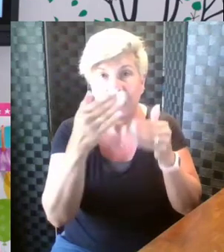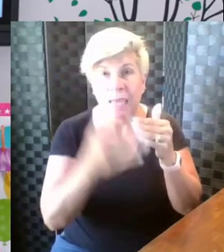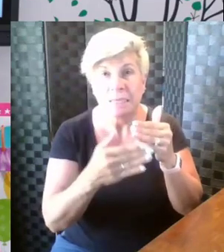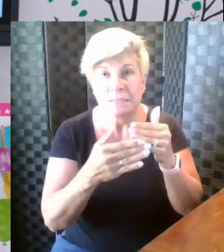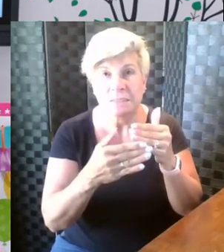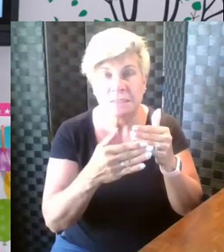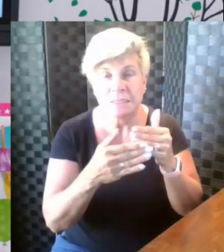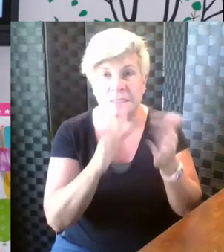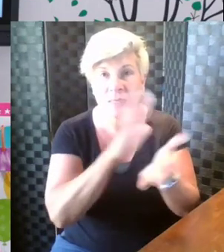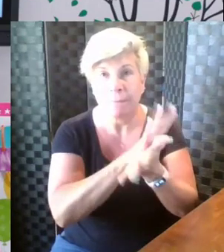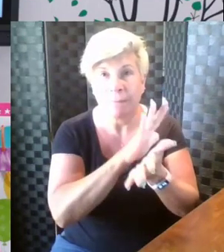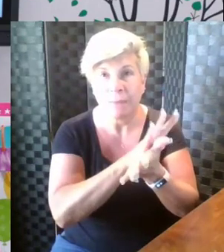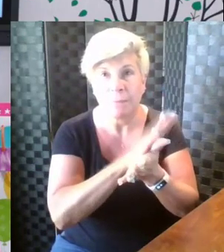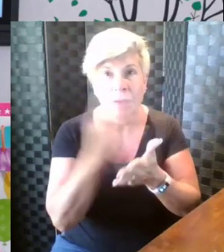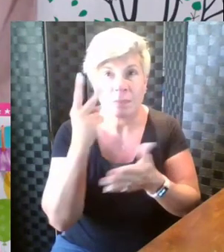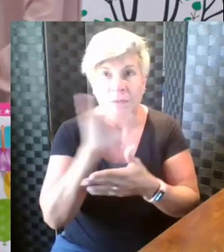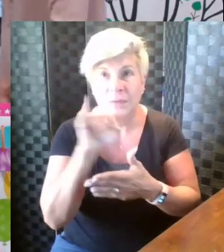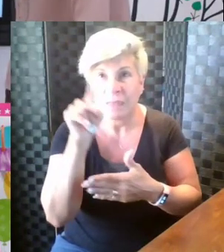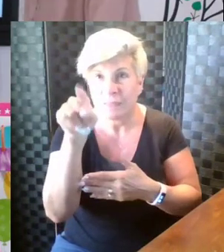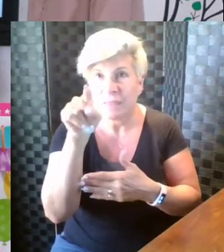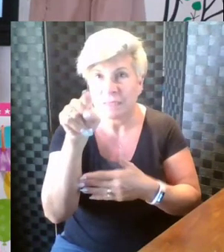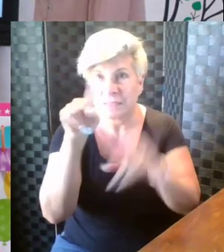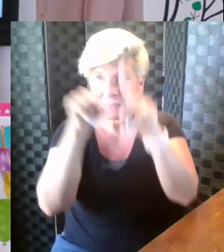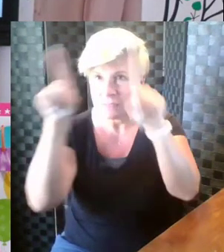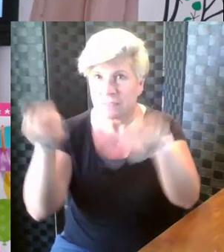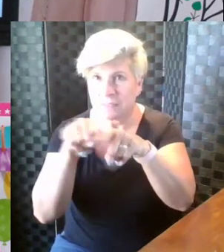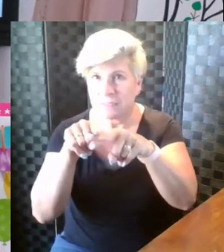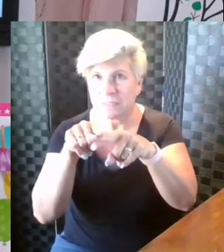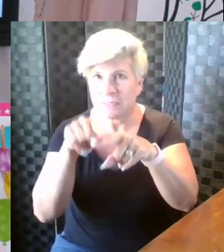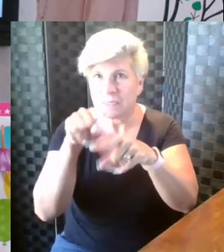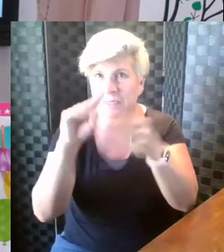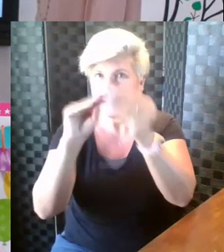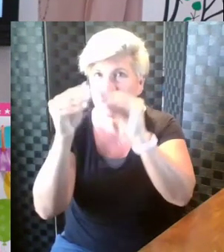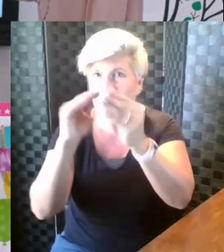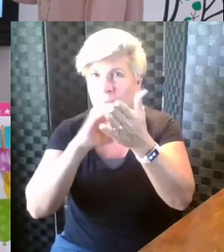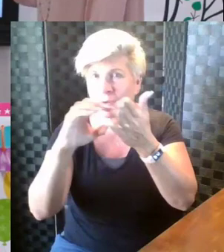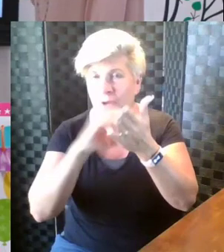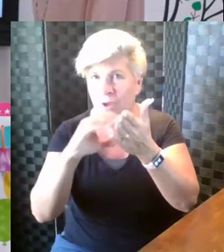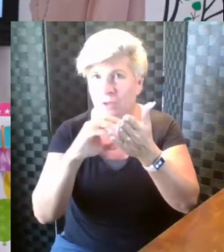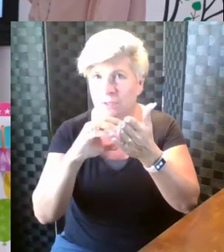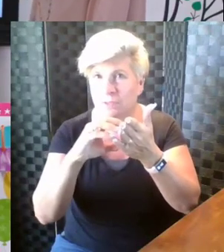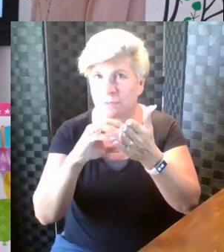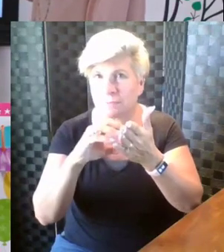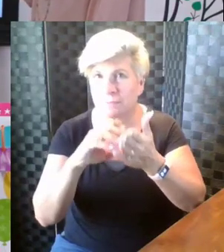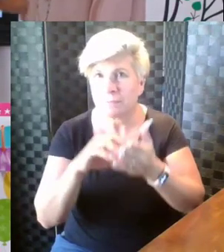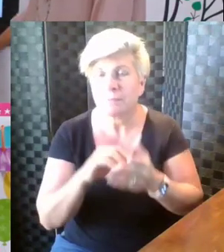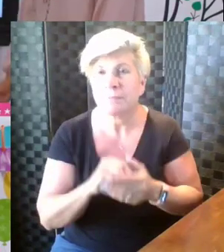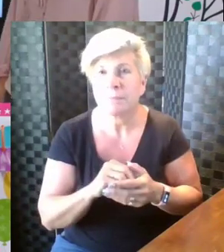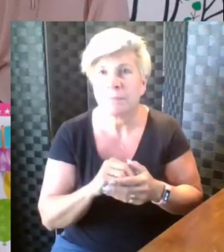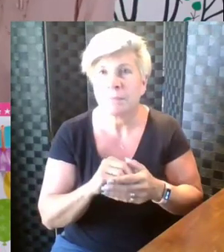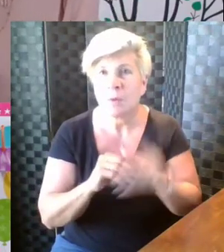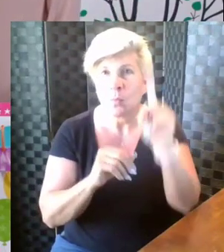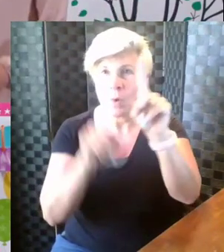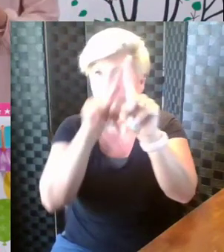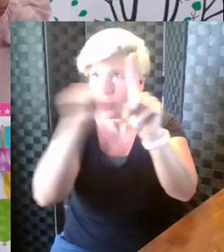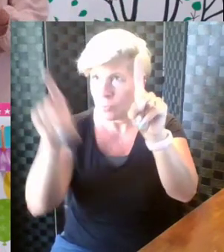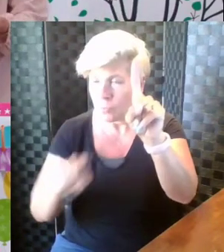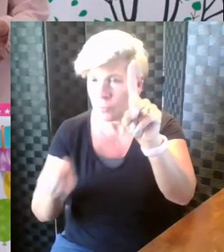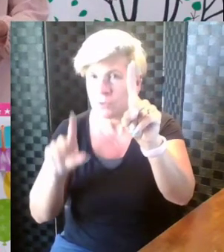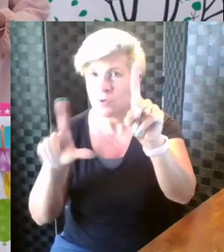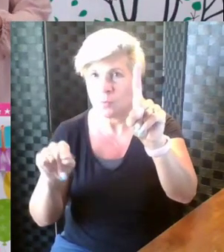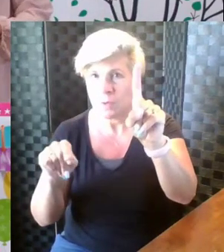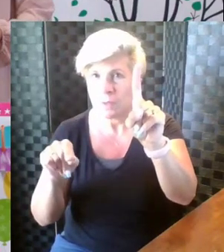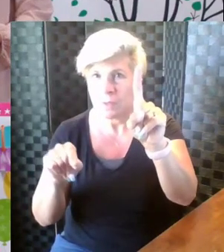21. It's a sheet that looks like this. And these are number cards, and they go all the way to 20.